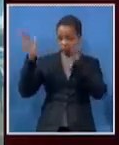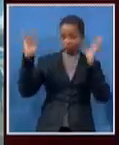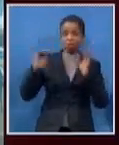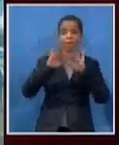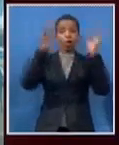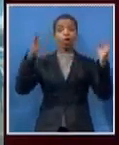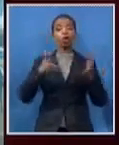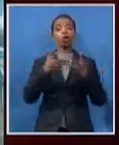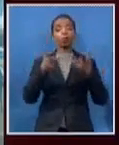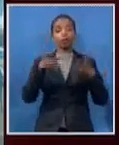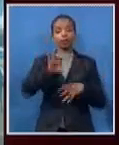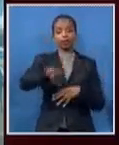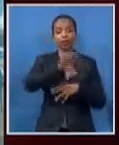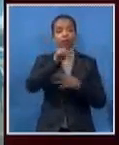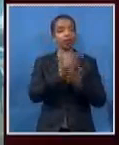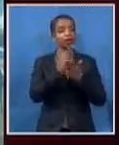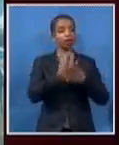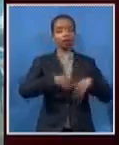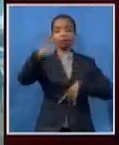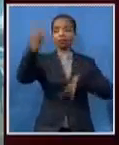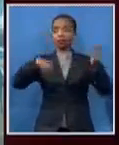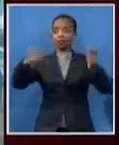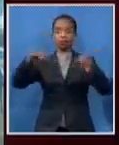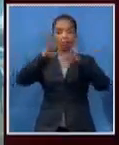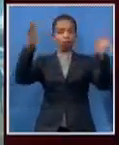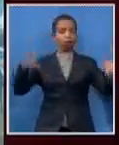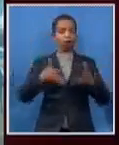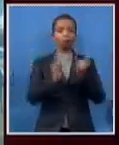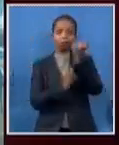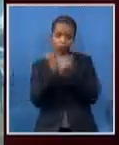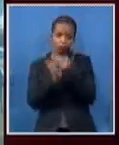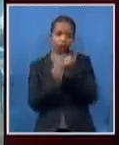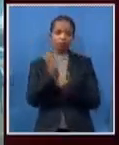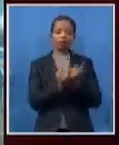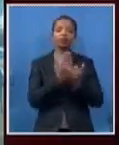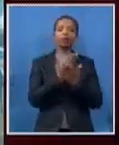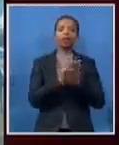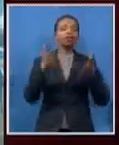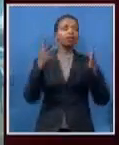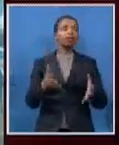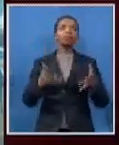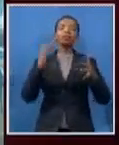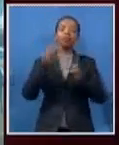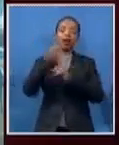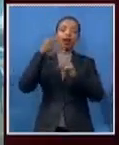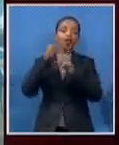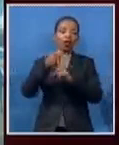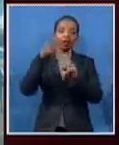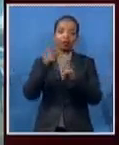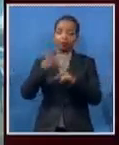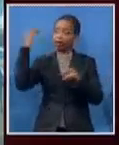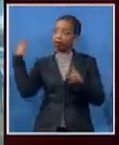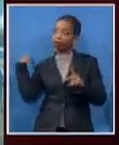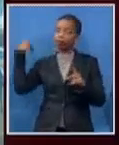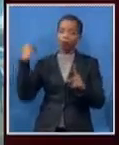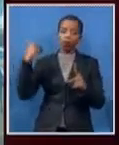be competitive, and we've been advocating this for quite a long time. We have sunk investment in Kucha in